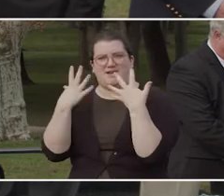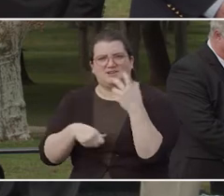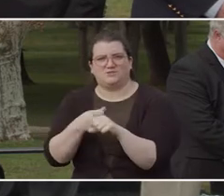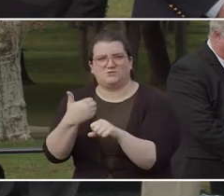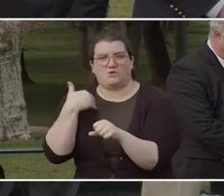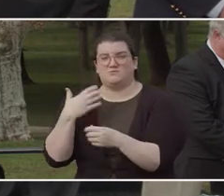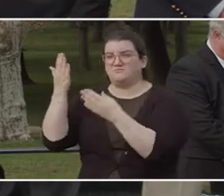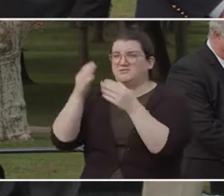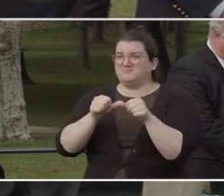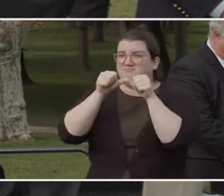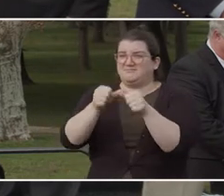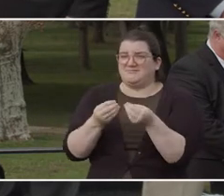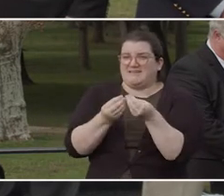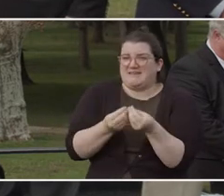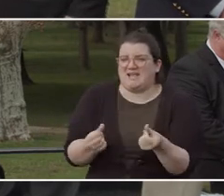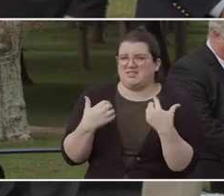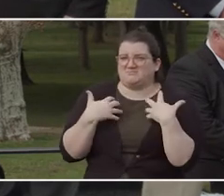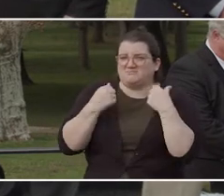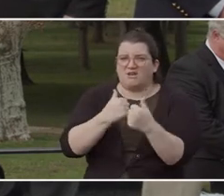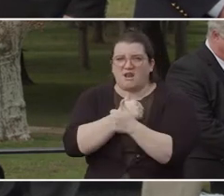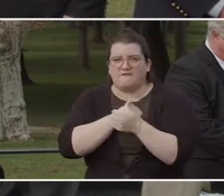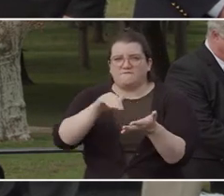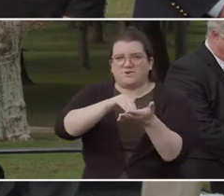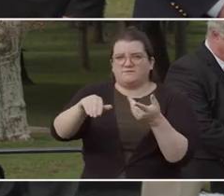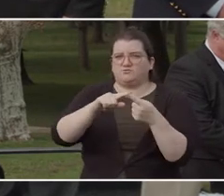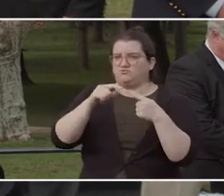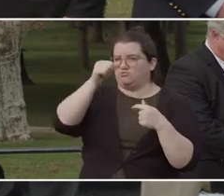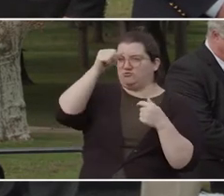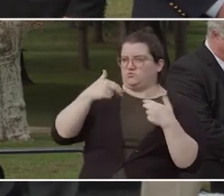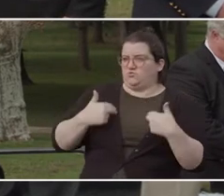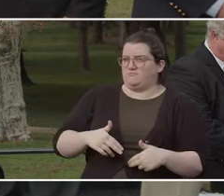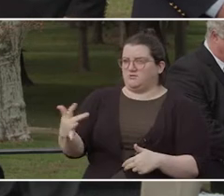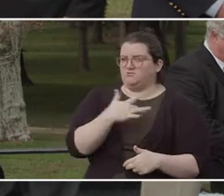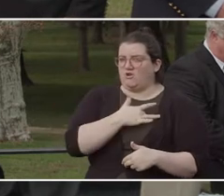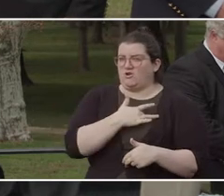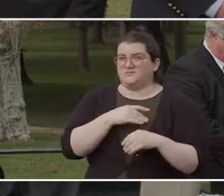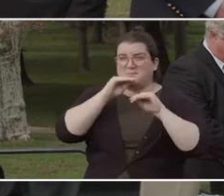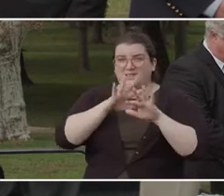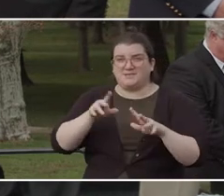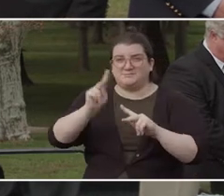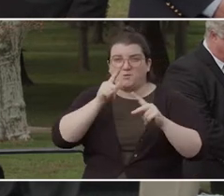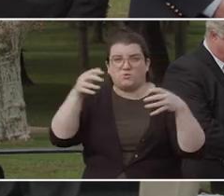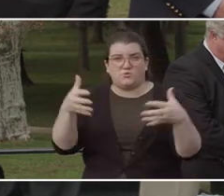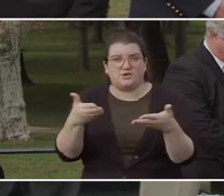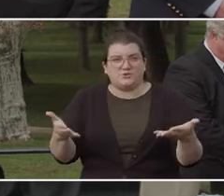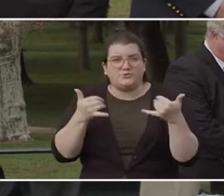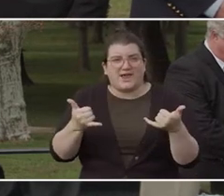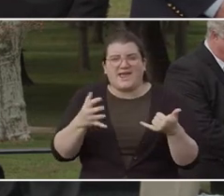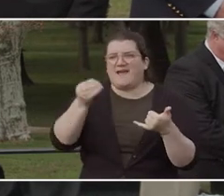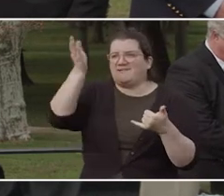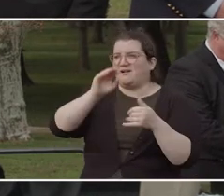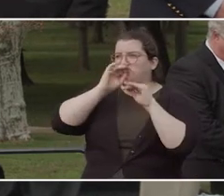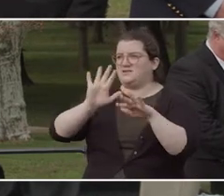and forgiveness into the hearts of men. And I ask that you bless those who've gathered here today, and God bless our nation.